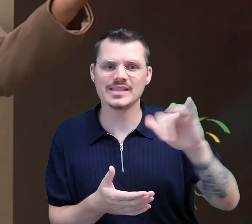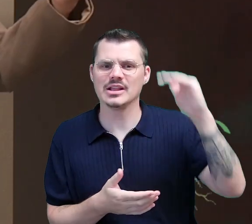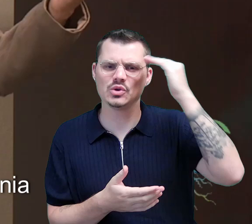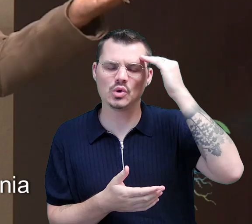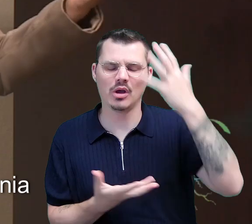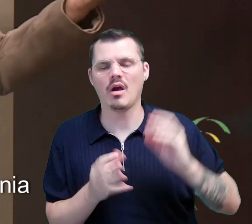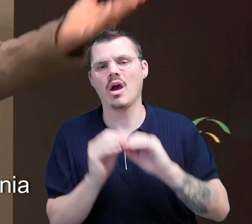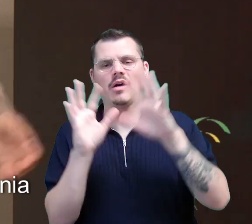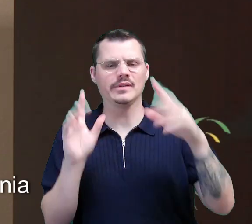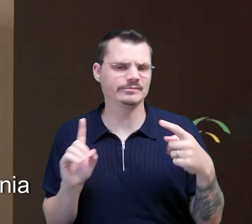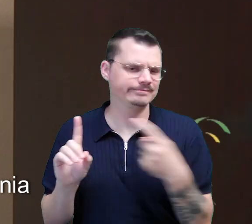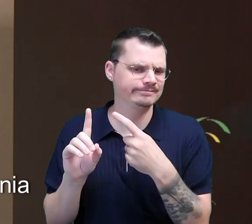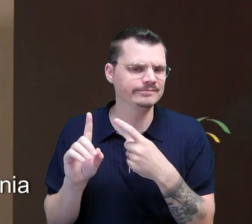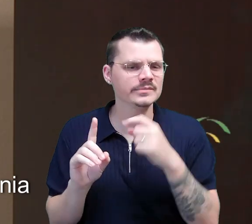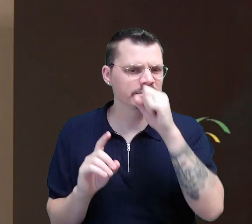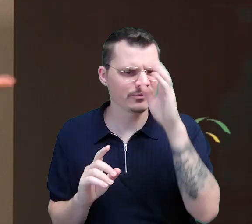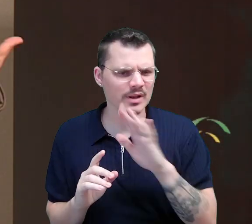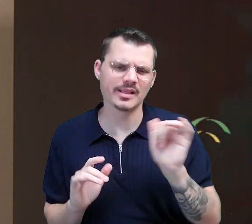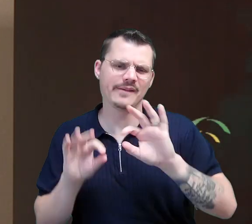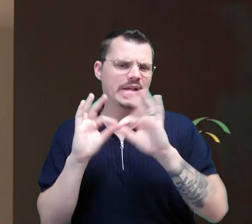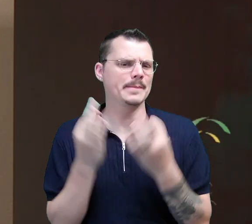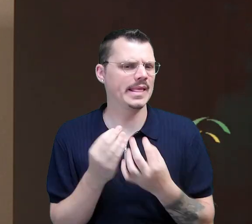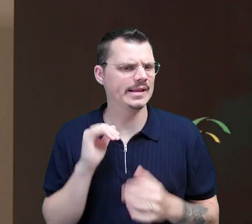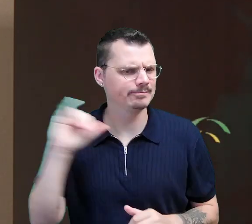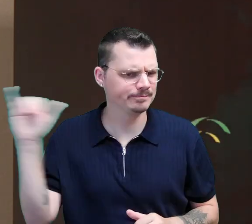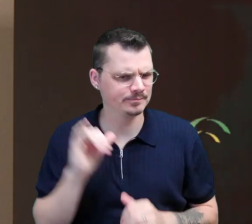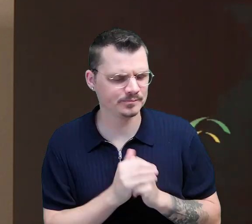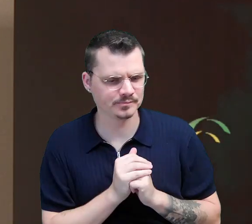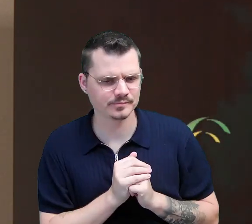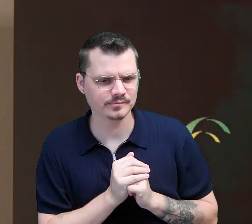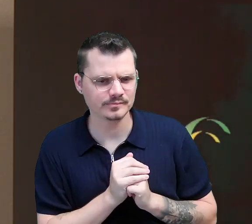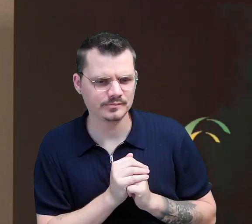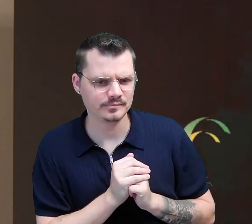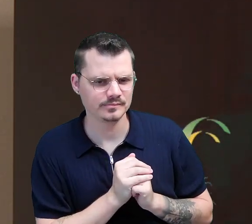knew that it obviously must be schizophrenia like everybody else in the family.